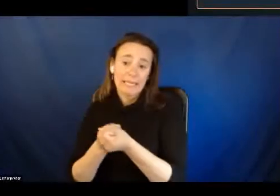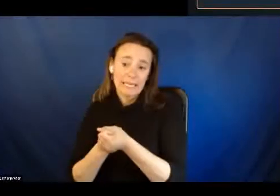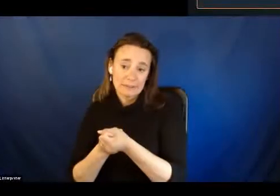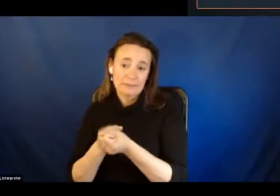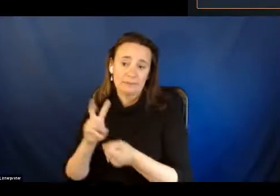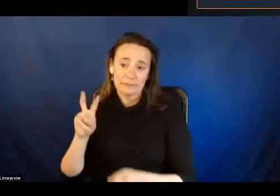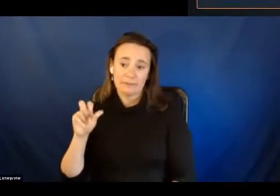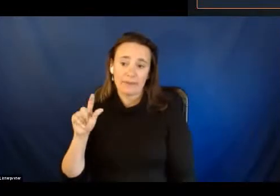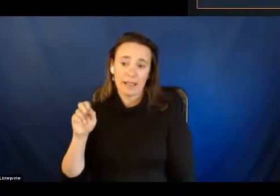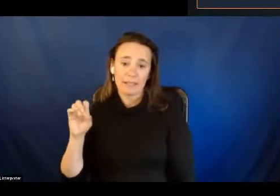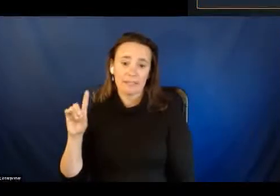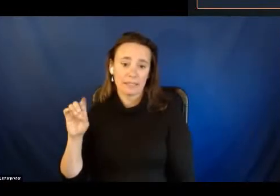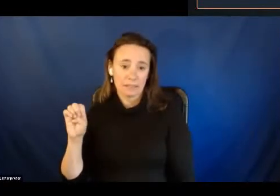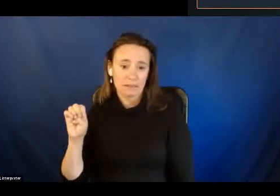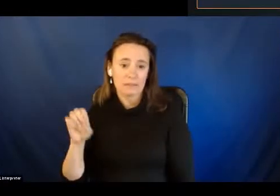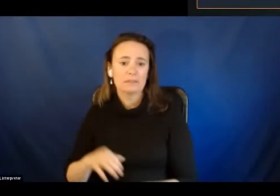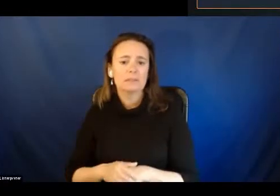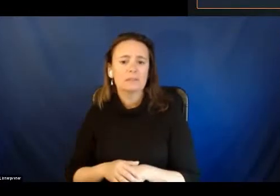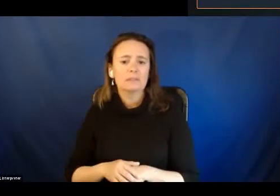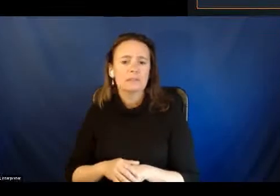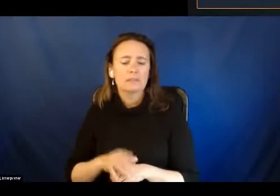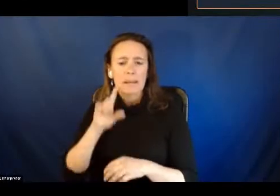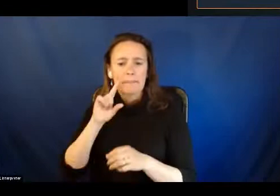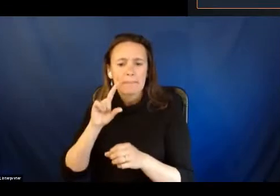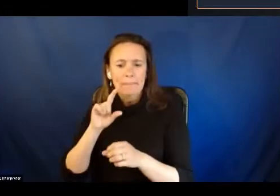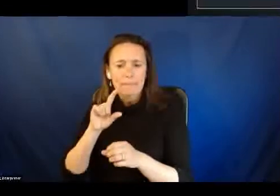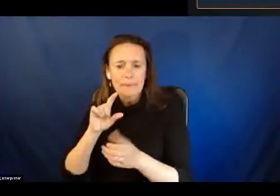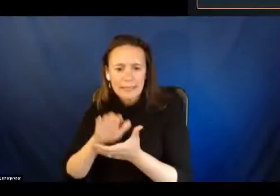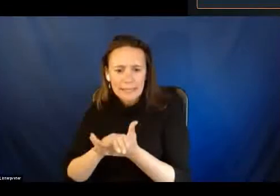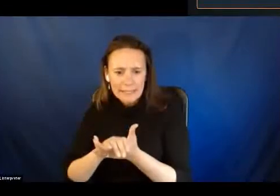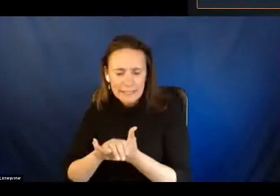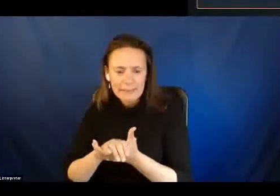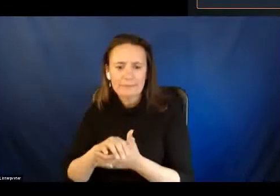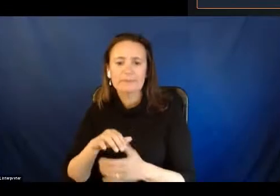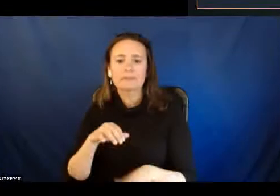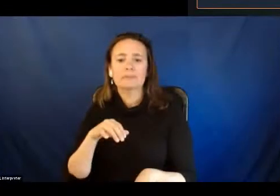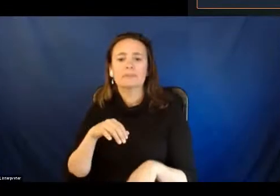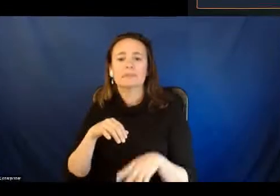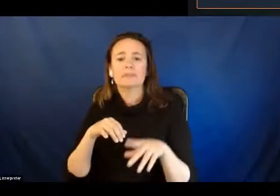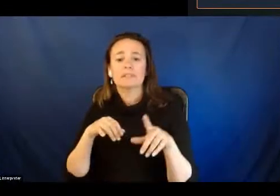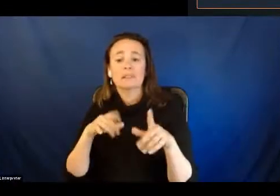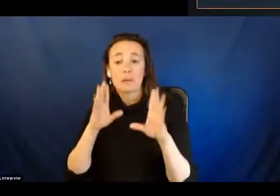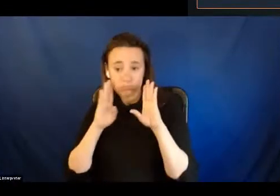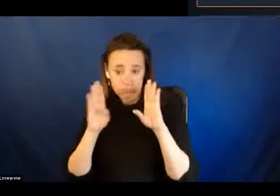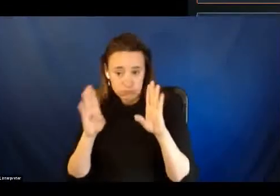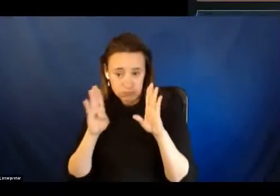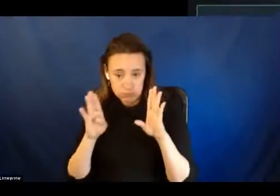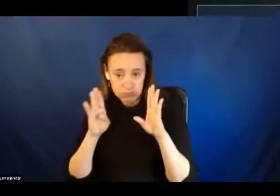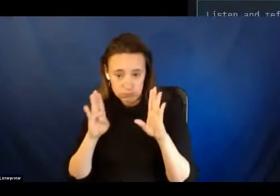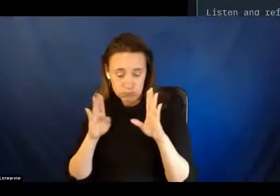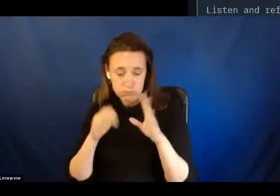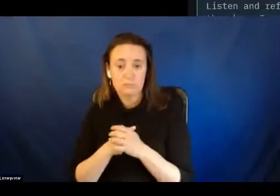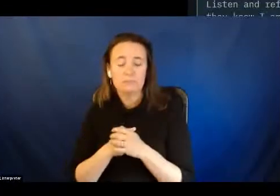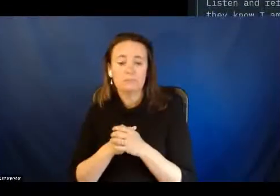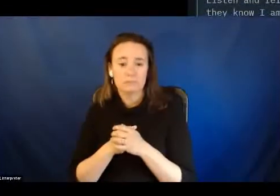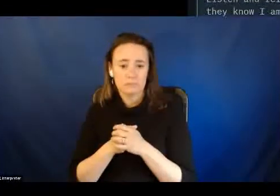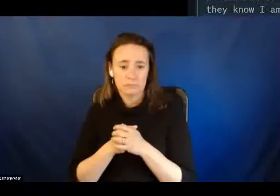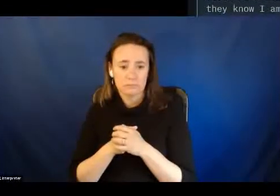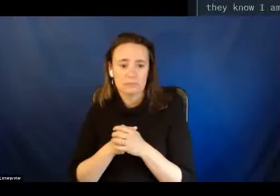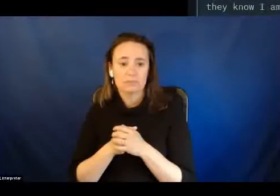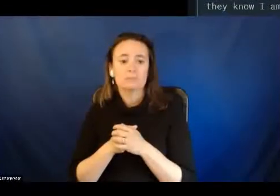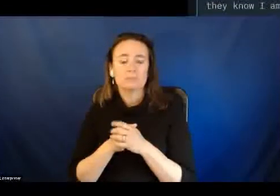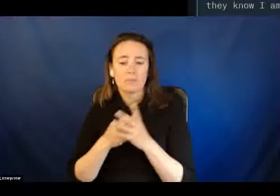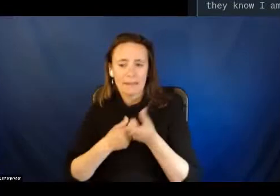believe, tell them what they need to, tell them that they can feel what they need to feel. Be attentive. Let them vent without